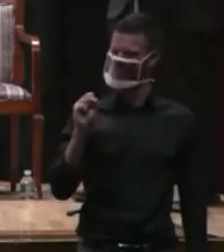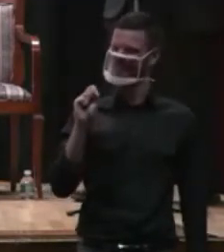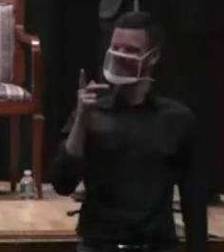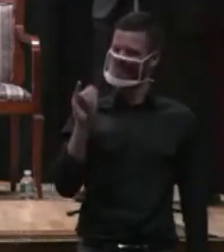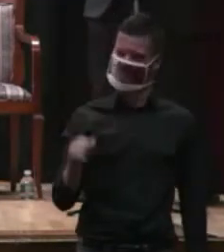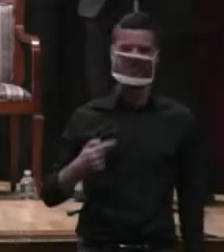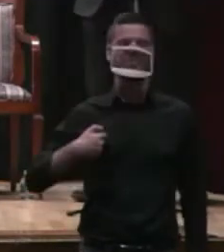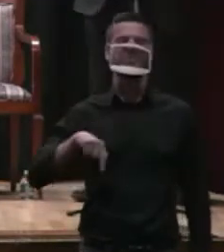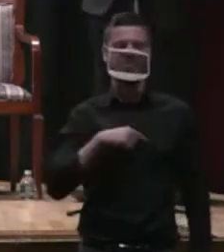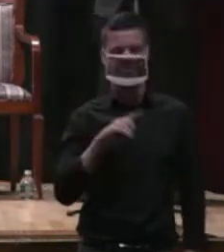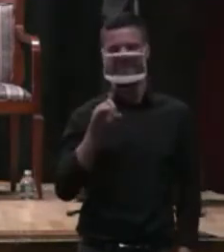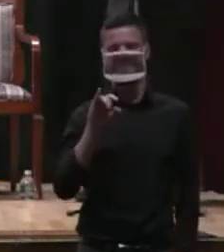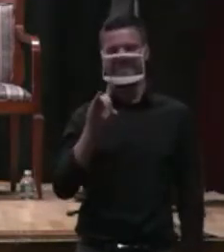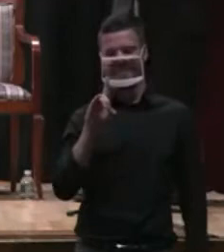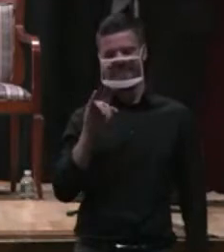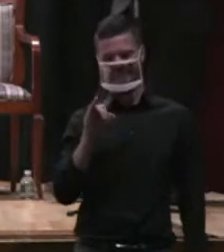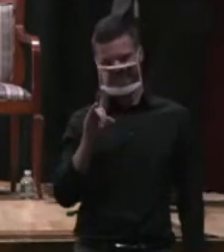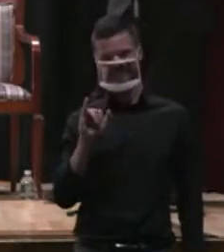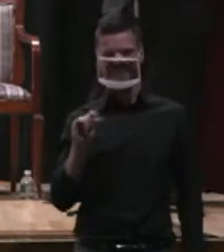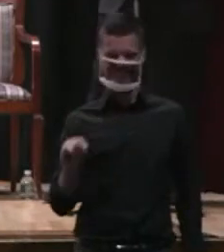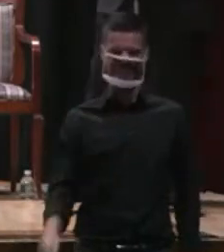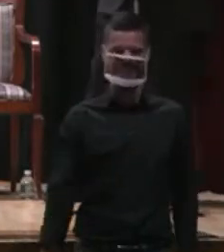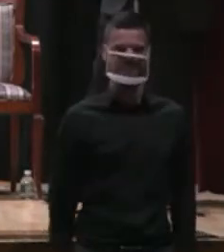We did it.